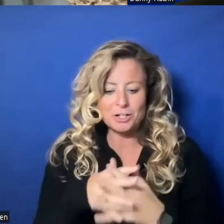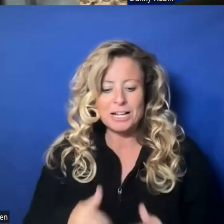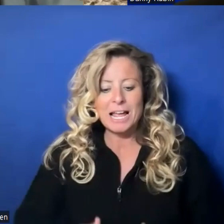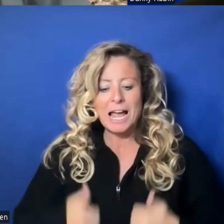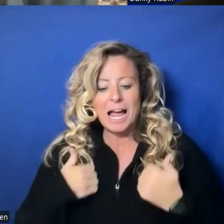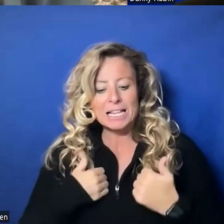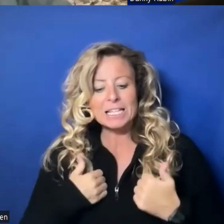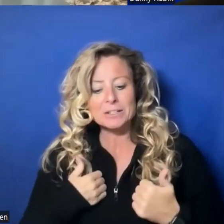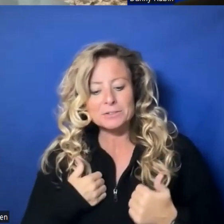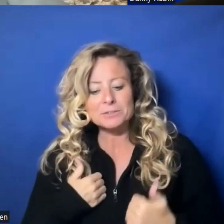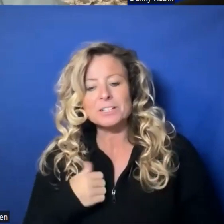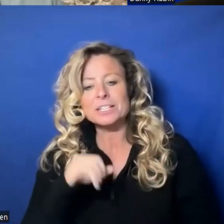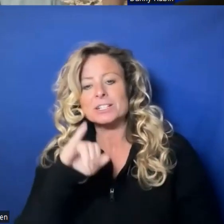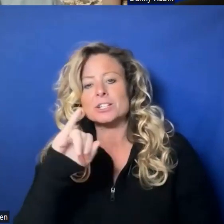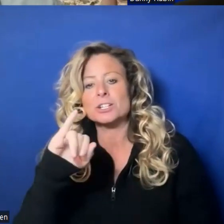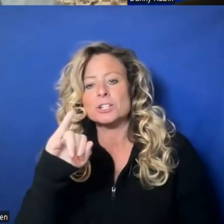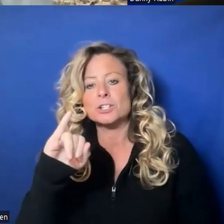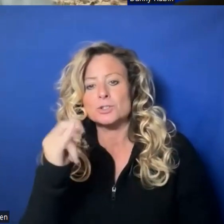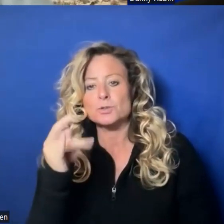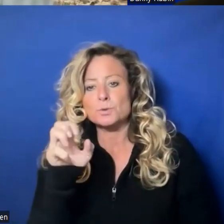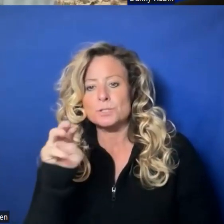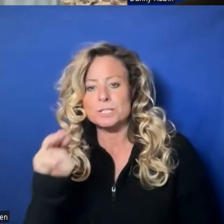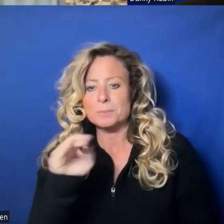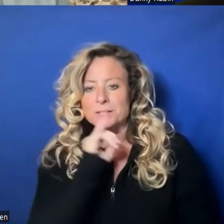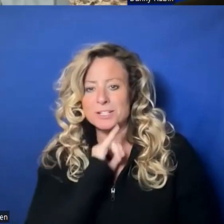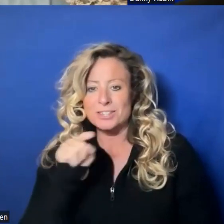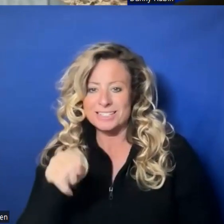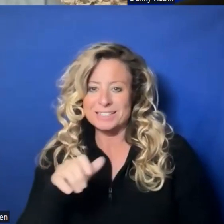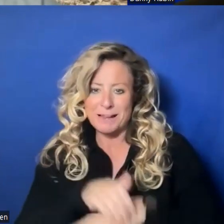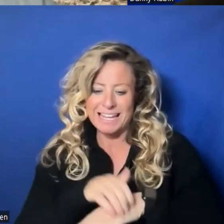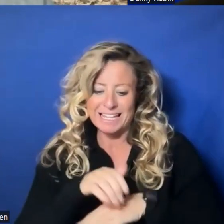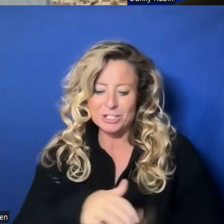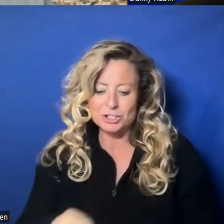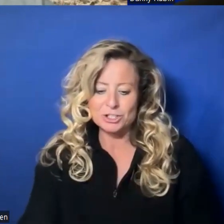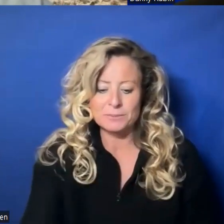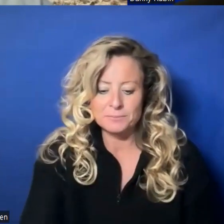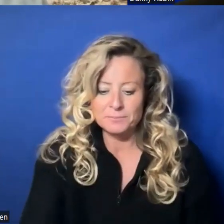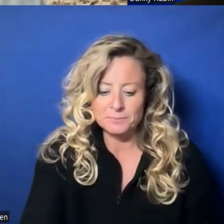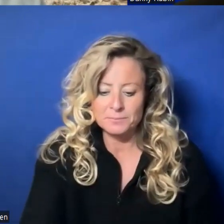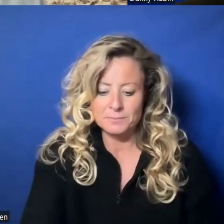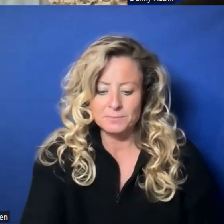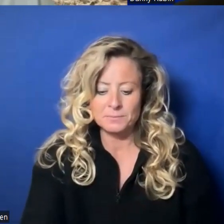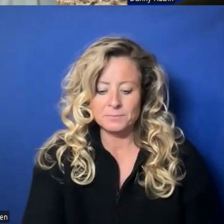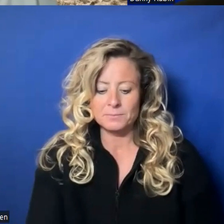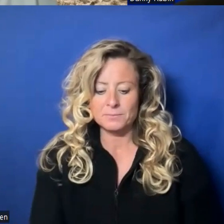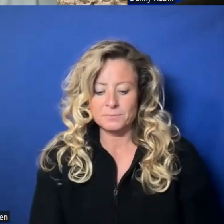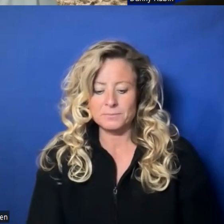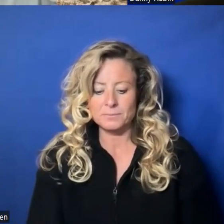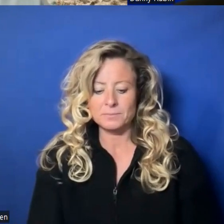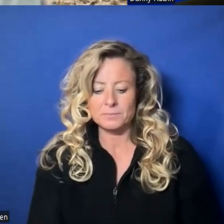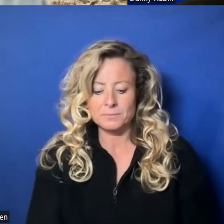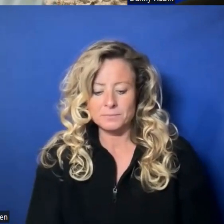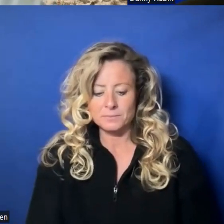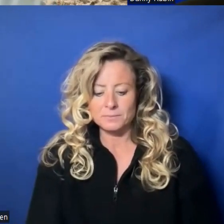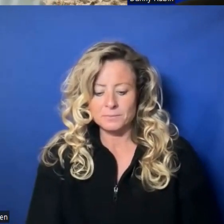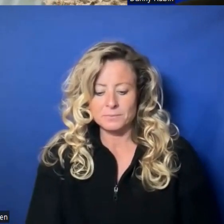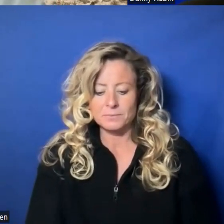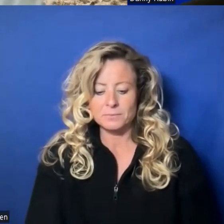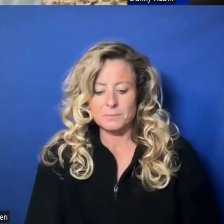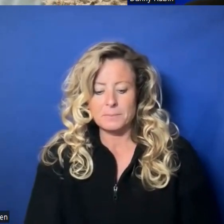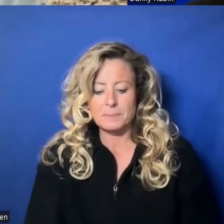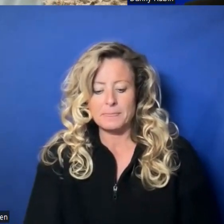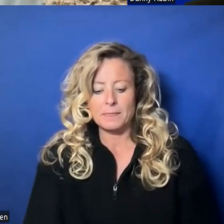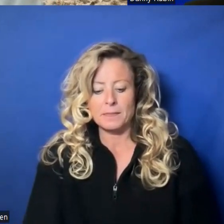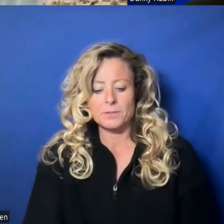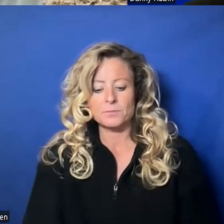Israel. So this is my English. And before I start, I would like to